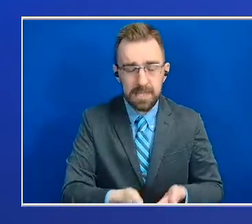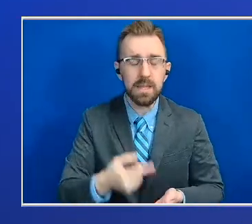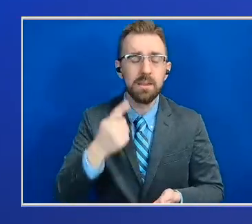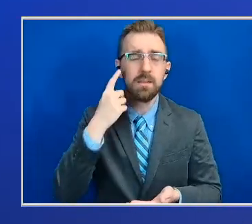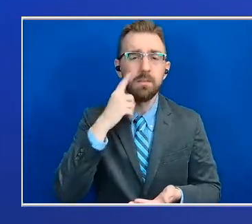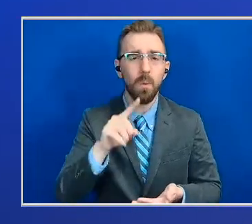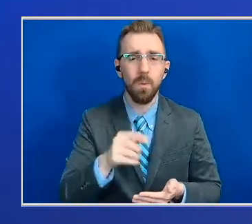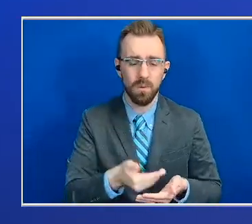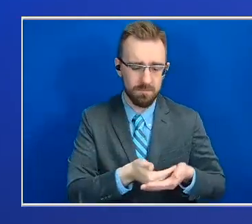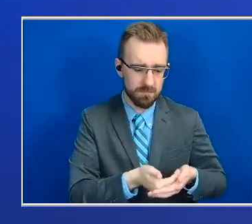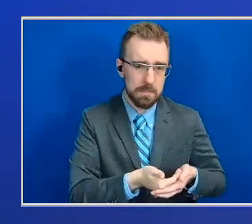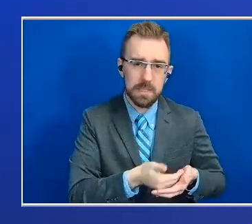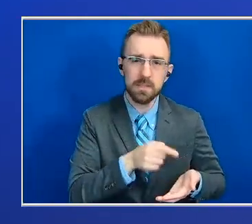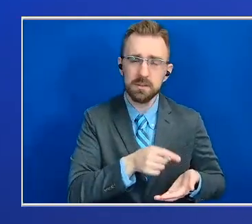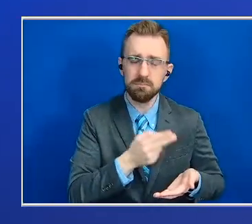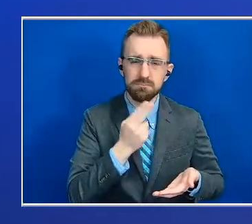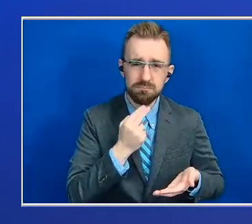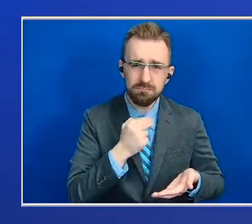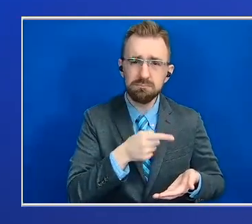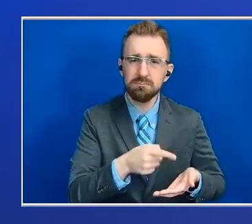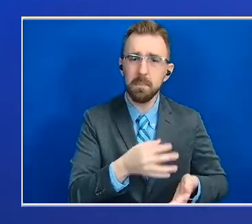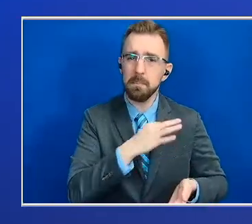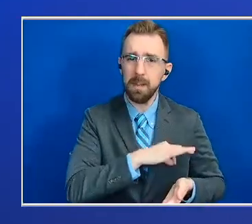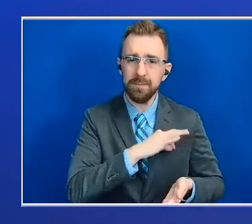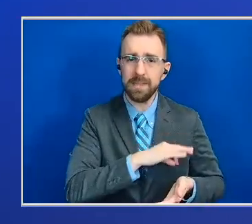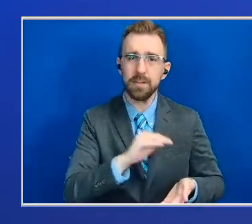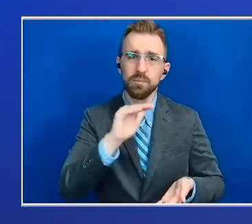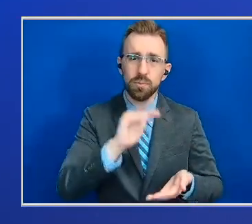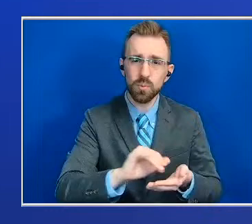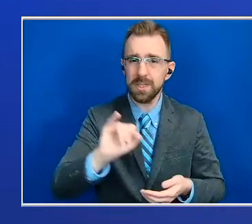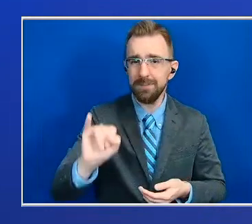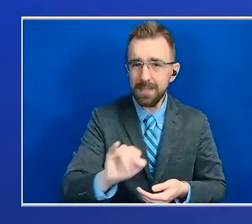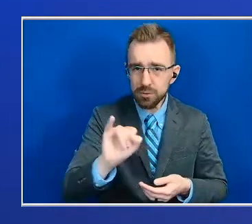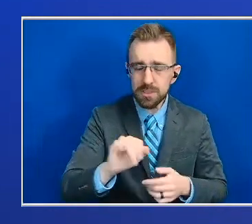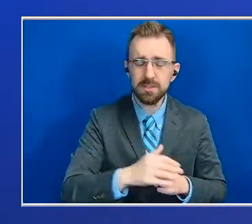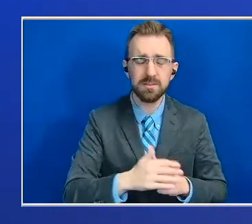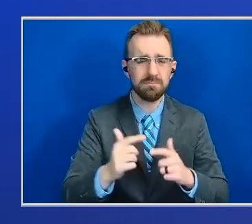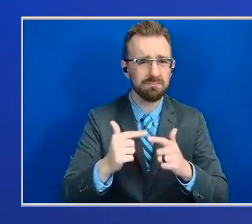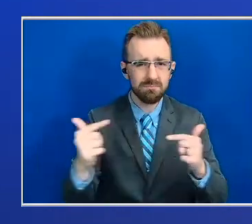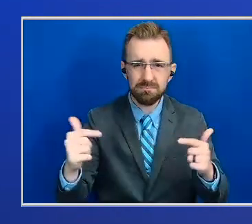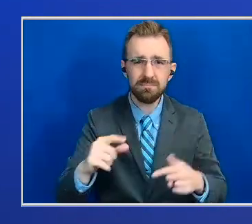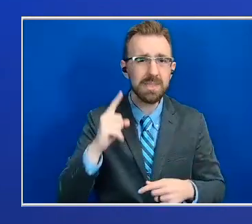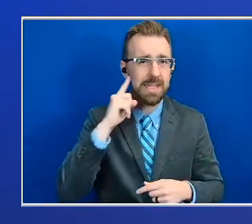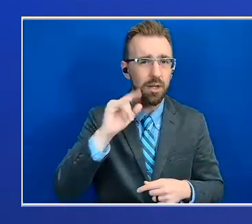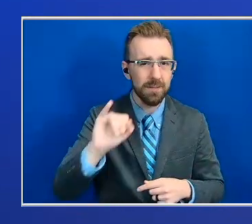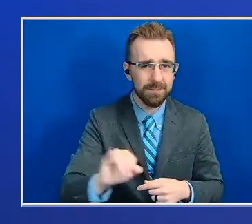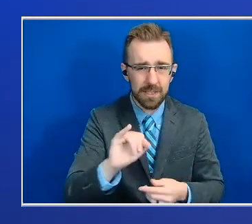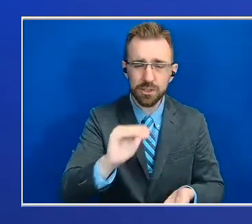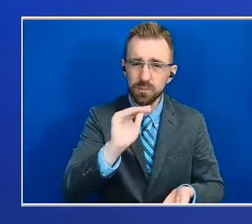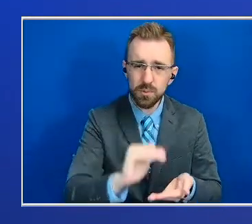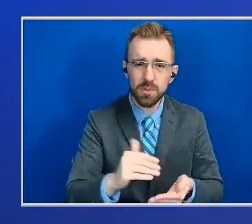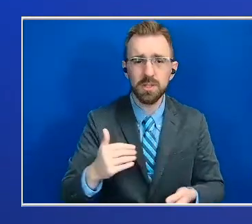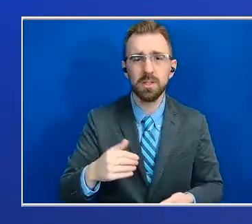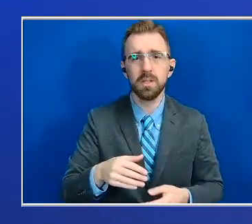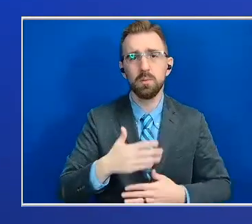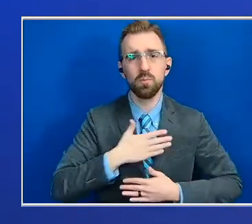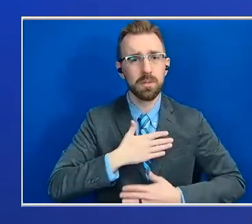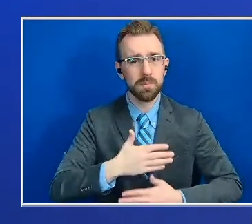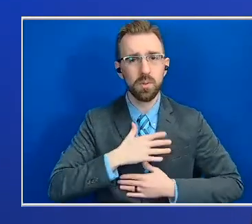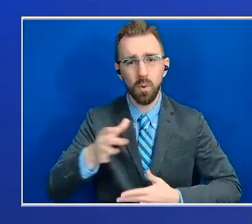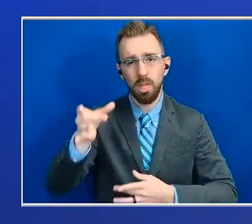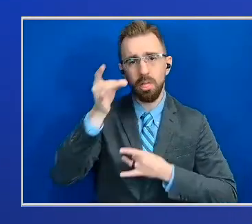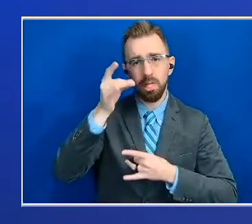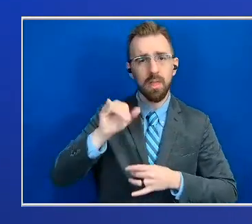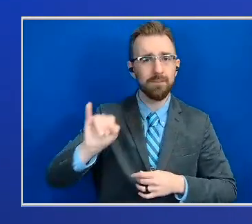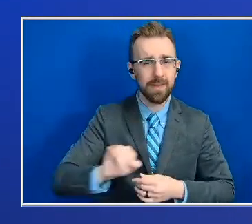those benefits are reduced risk of infections of various kinds. So ear infections, respiratory infections, reduced